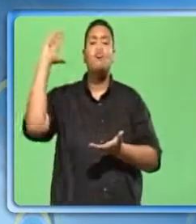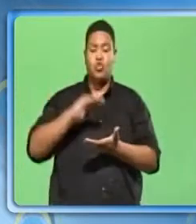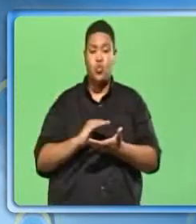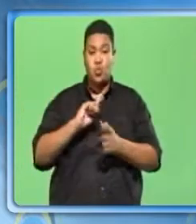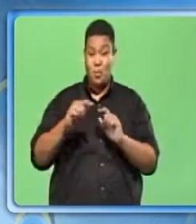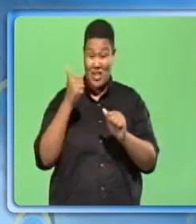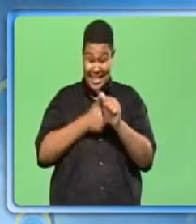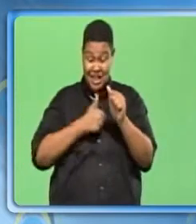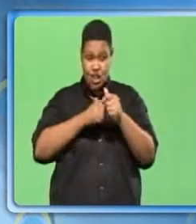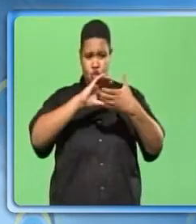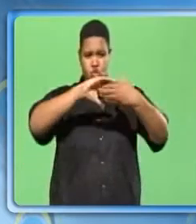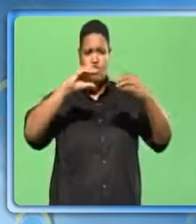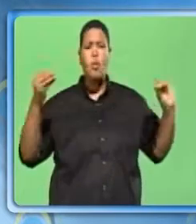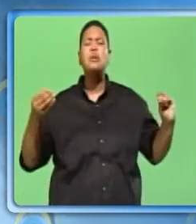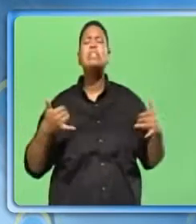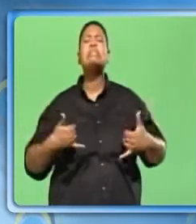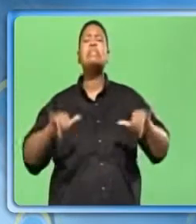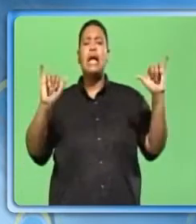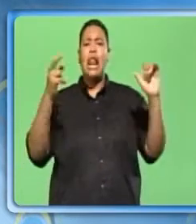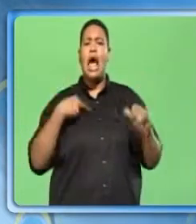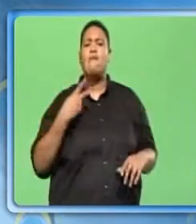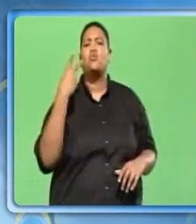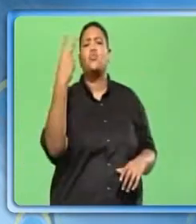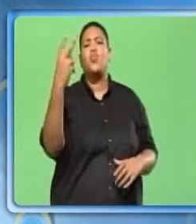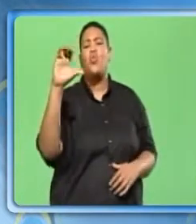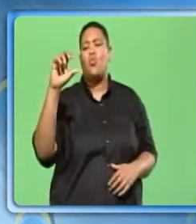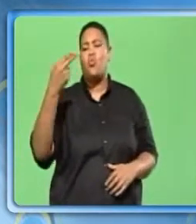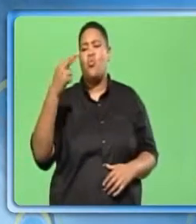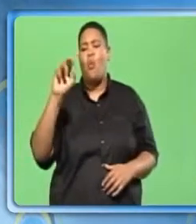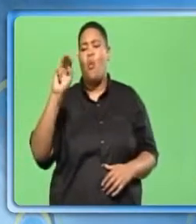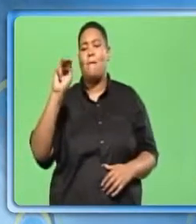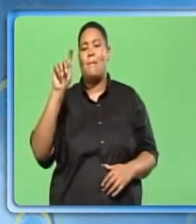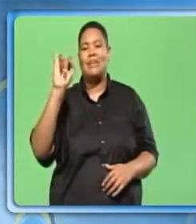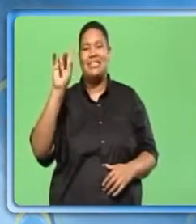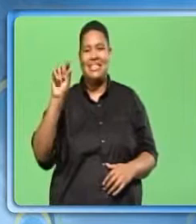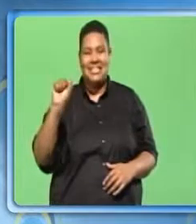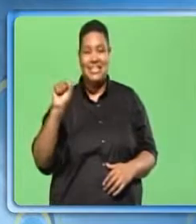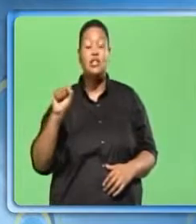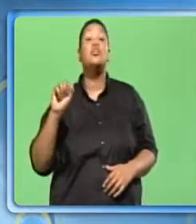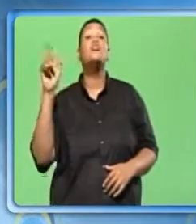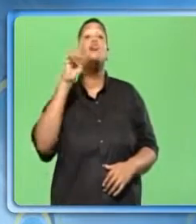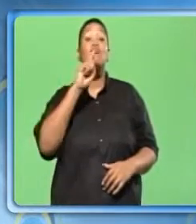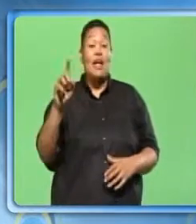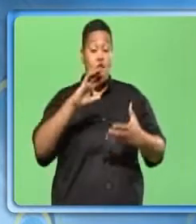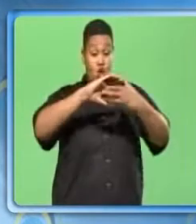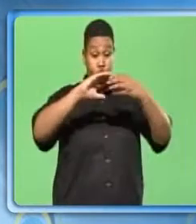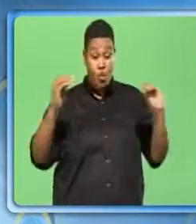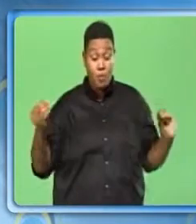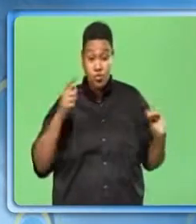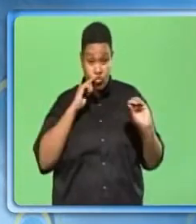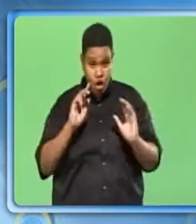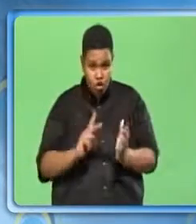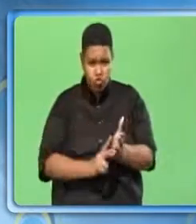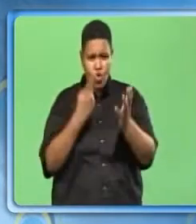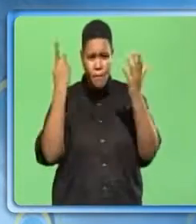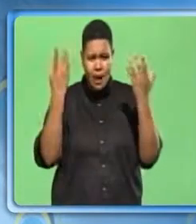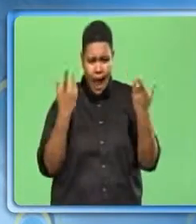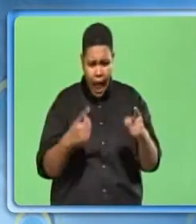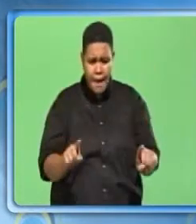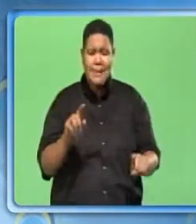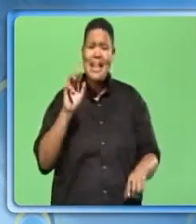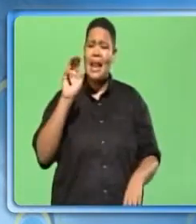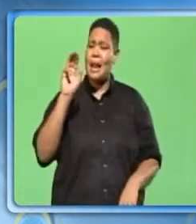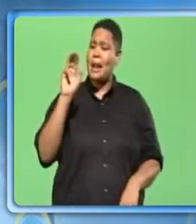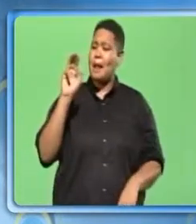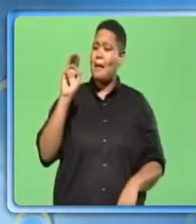each chromosome still has 2 chromatids. The chromosomes are not replicated in the interphase between meiosis